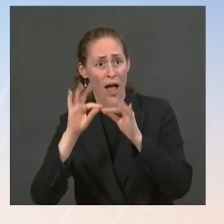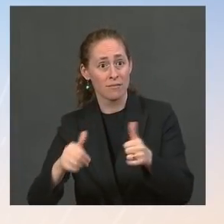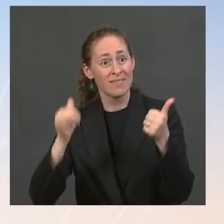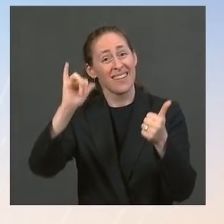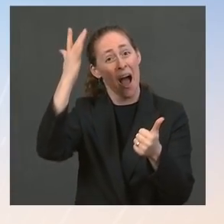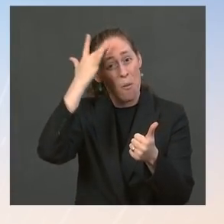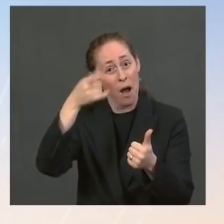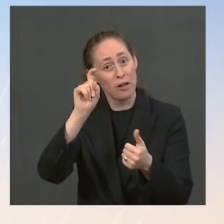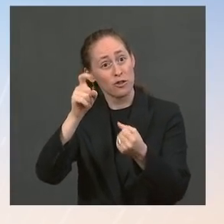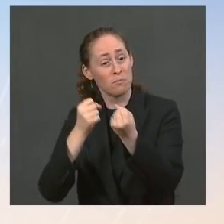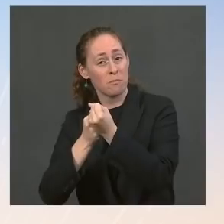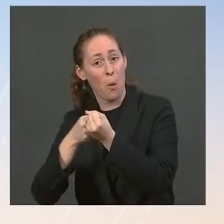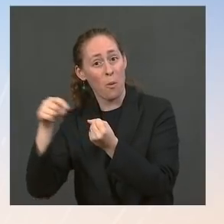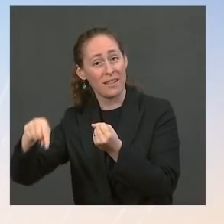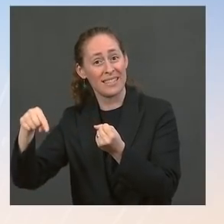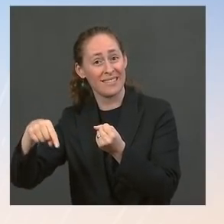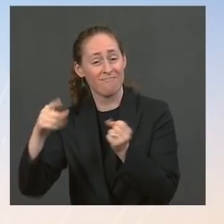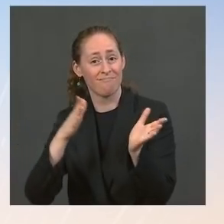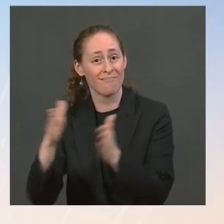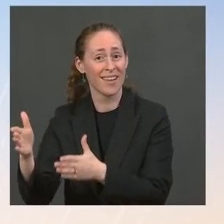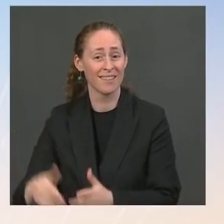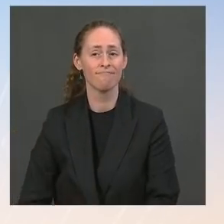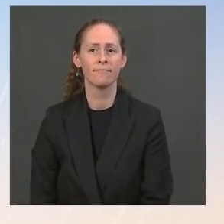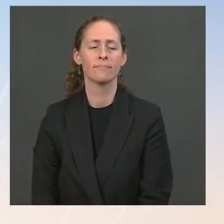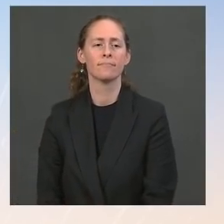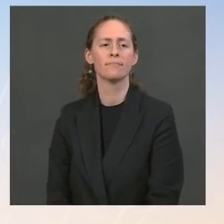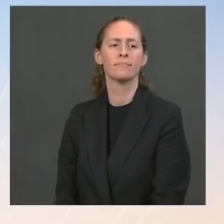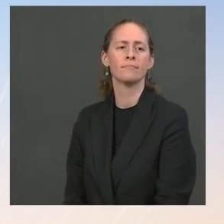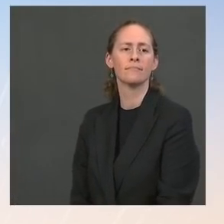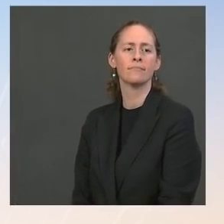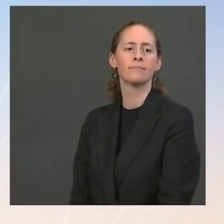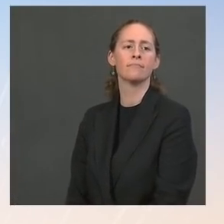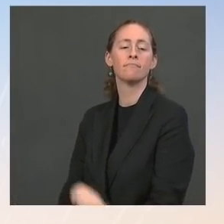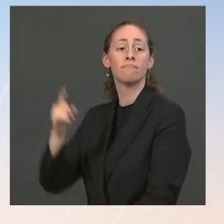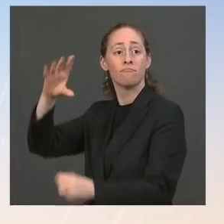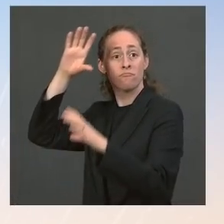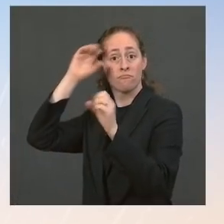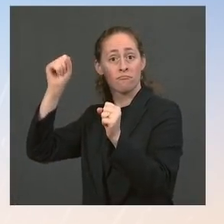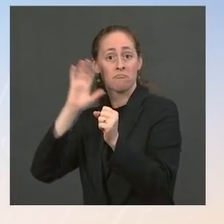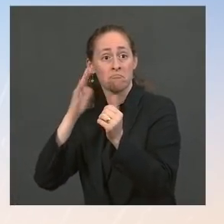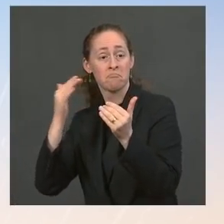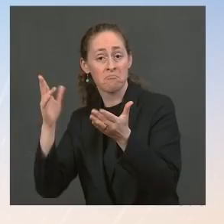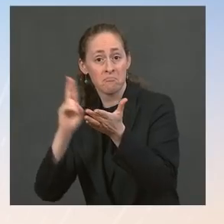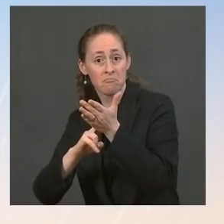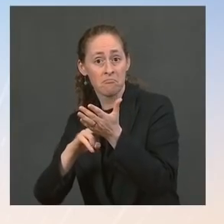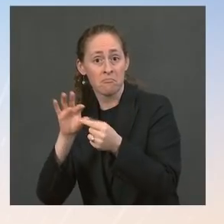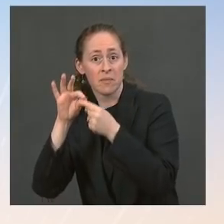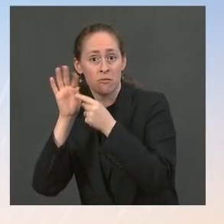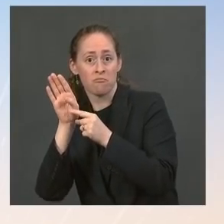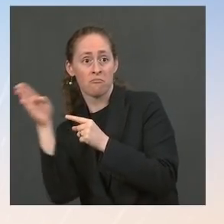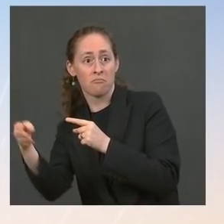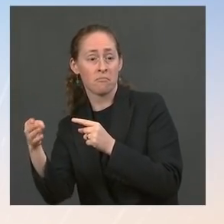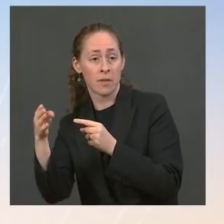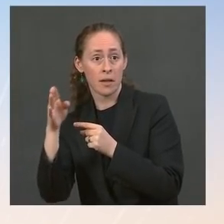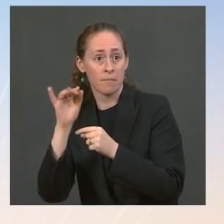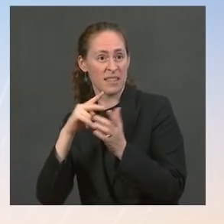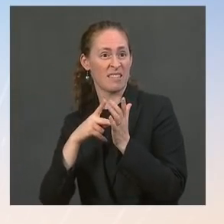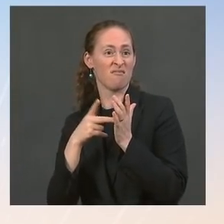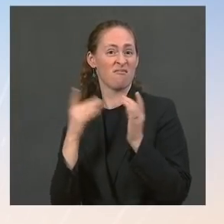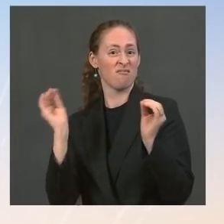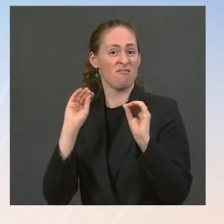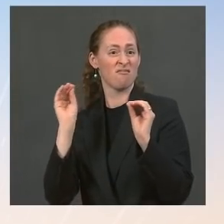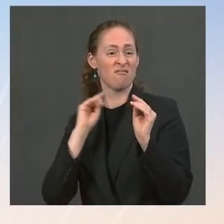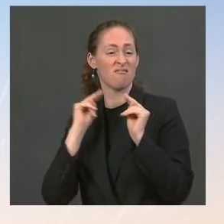these packages. And would the president sign a reconciliation bill that does not include negotiating on drug